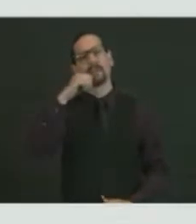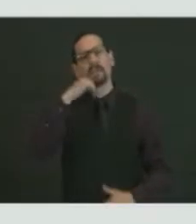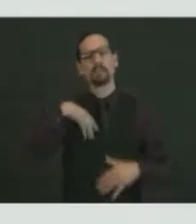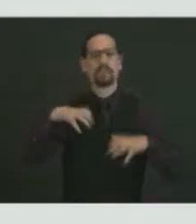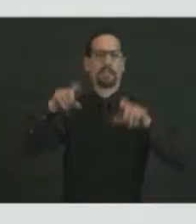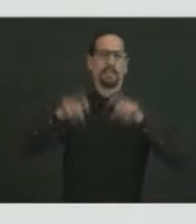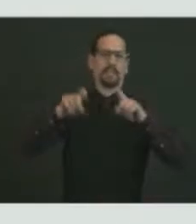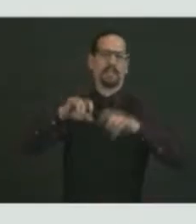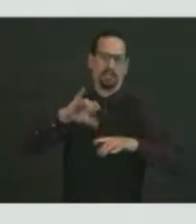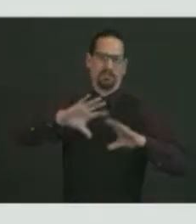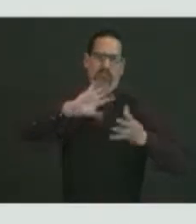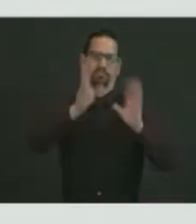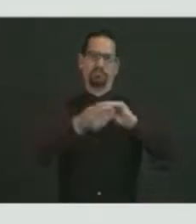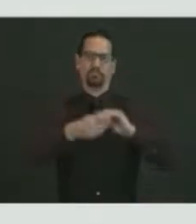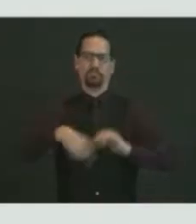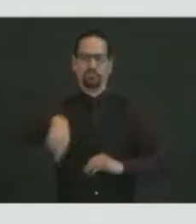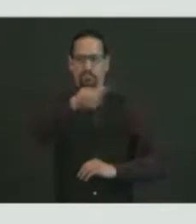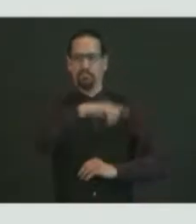are asymptomatic.